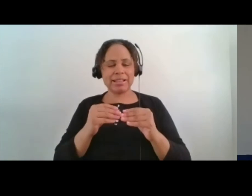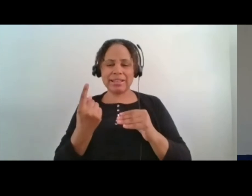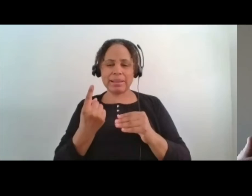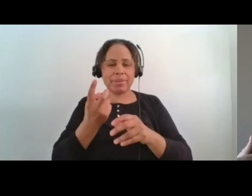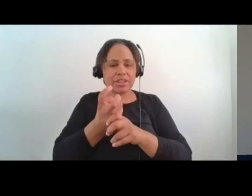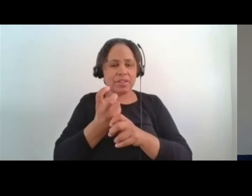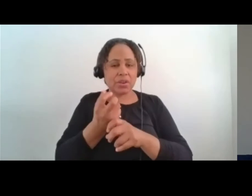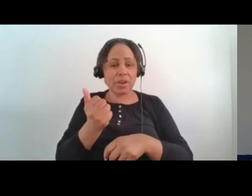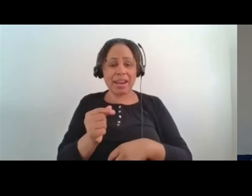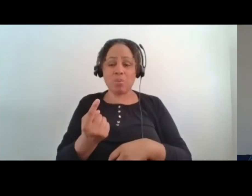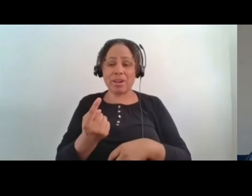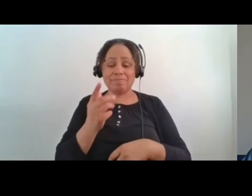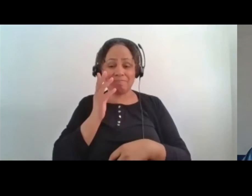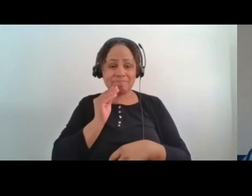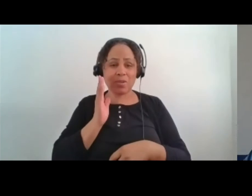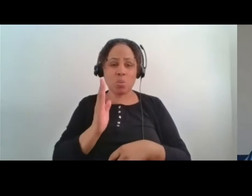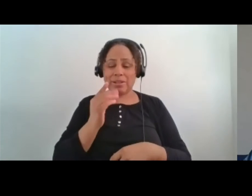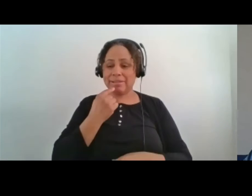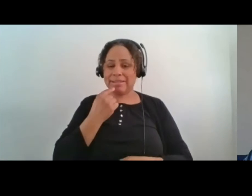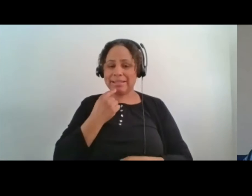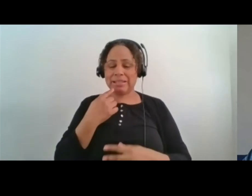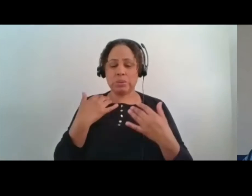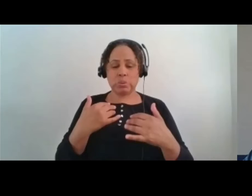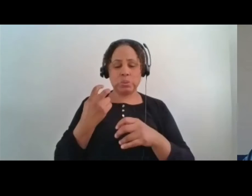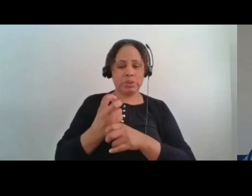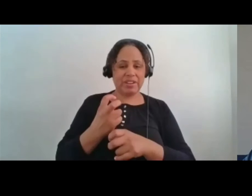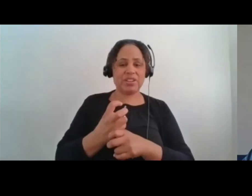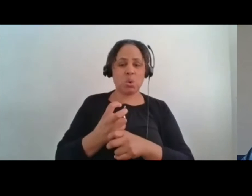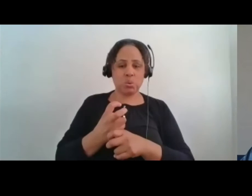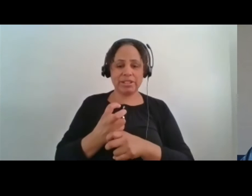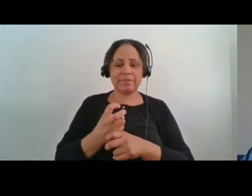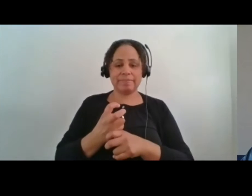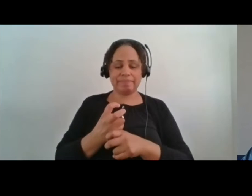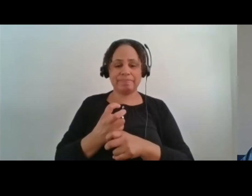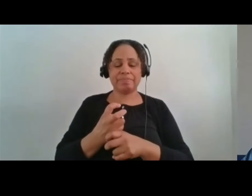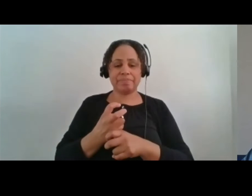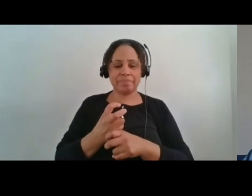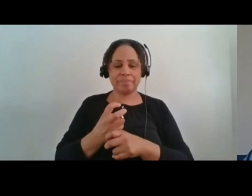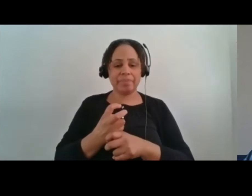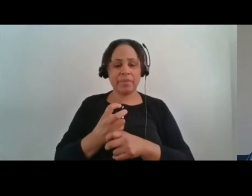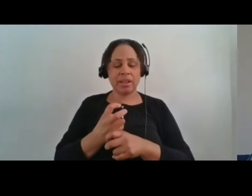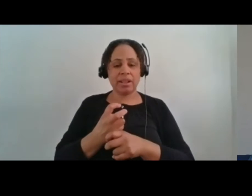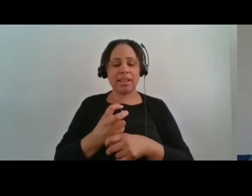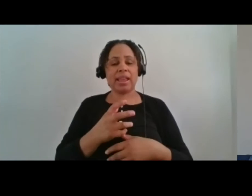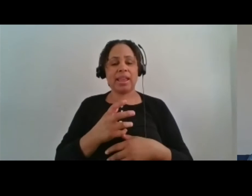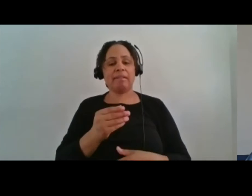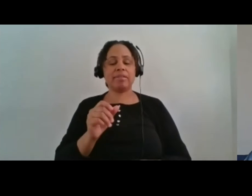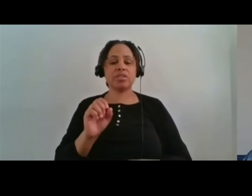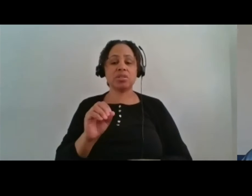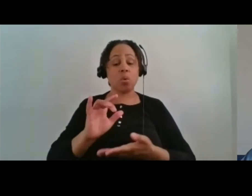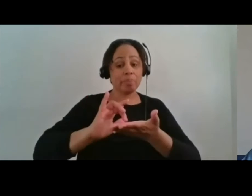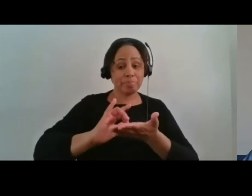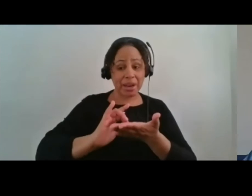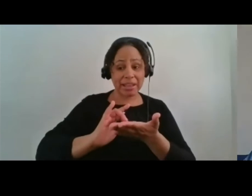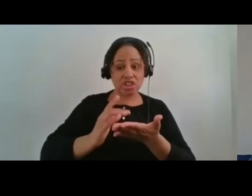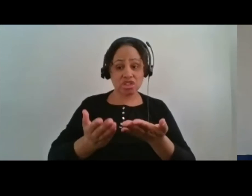anyone who goes through it really will say how difficult it is of a lifestyle. And so medication